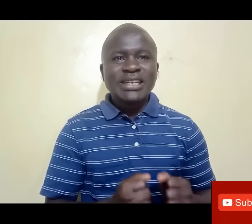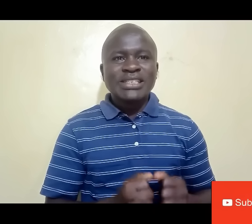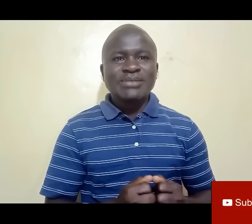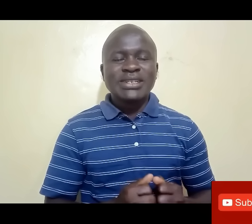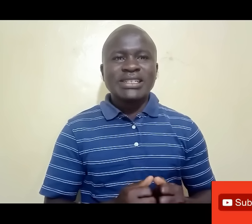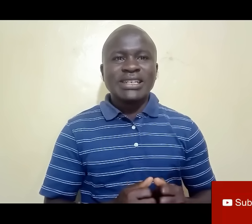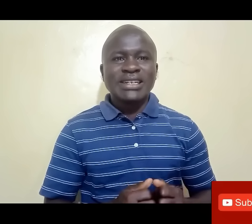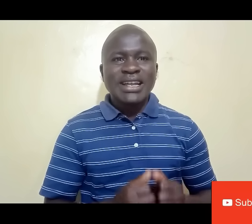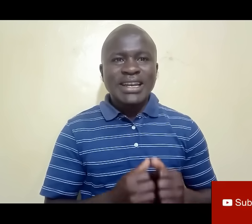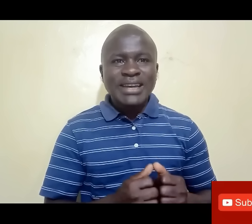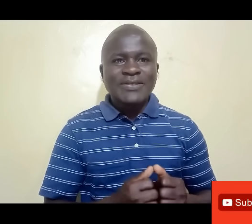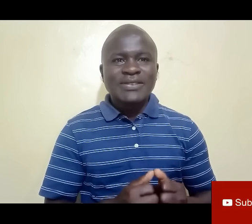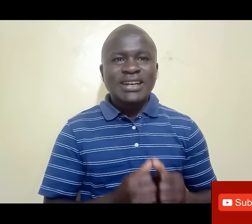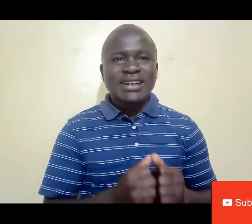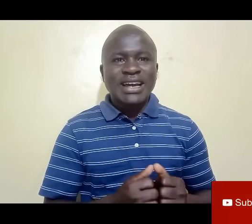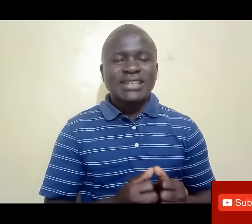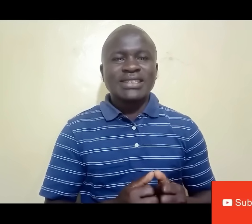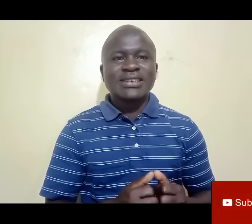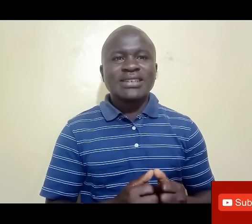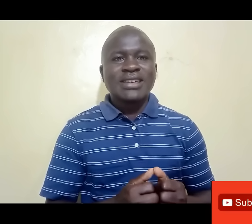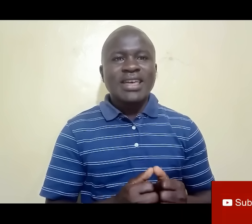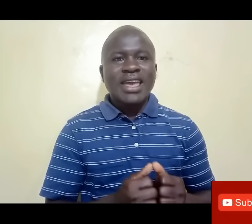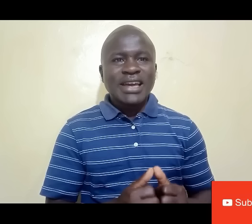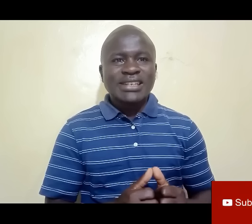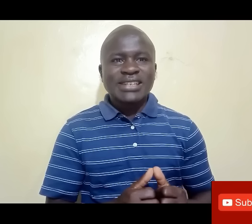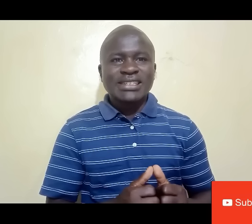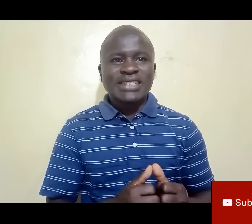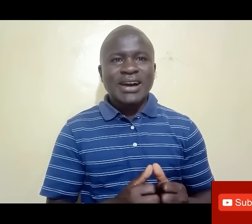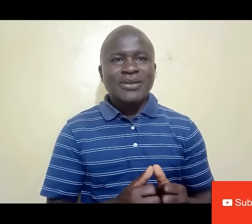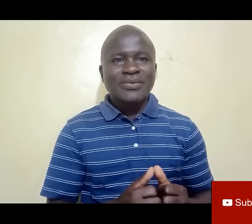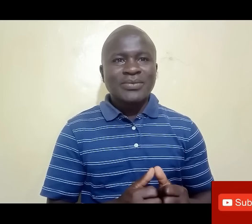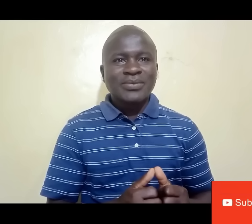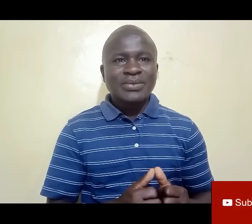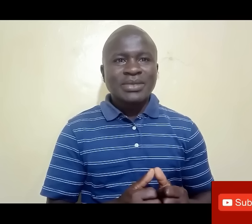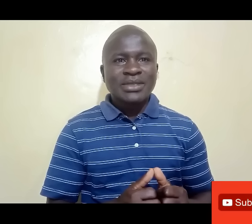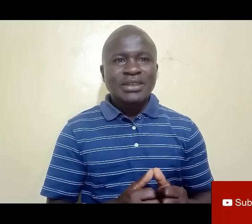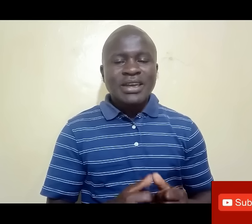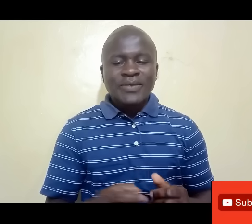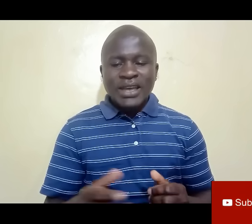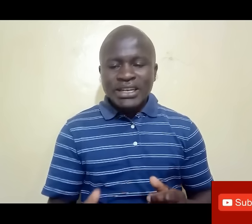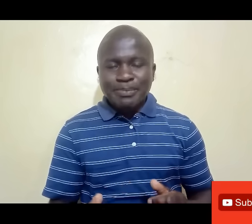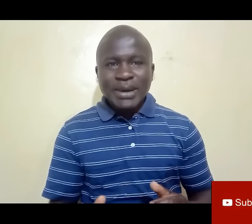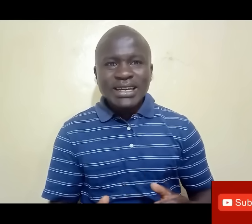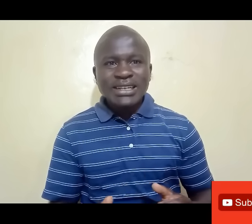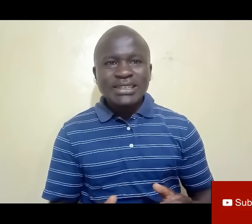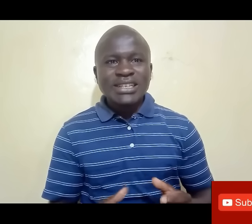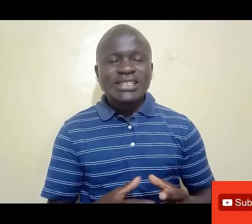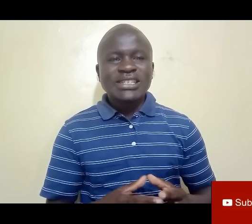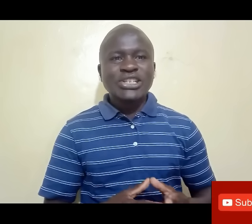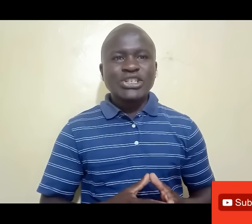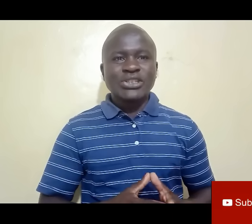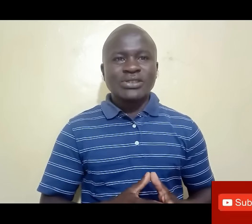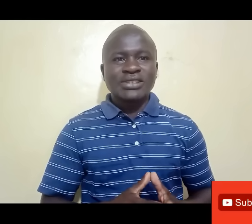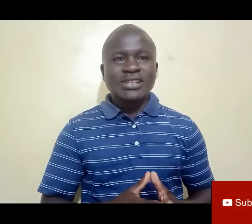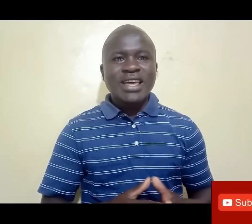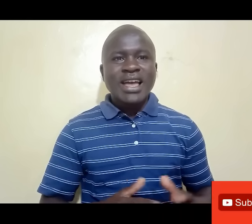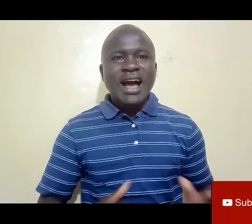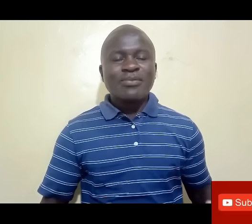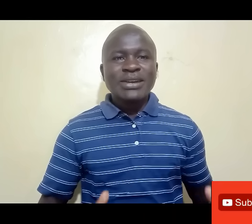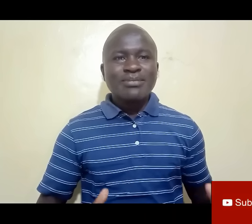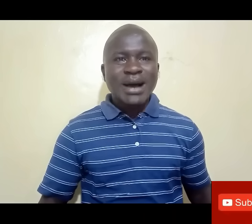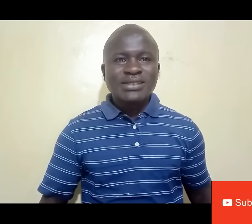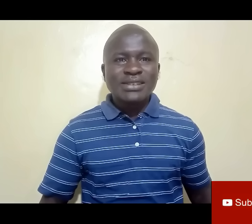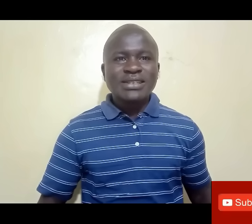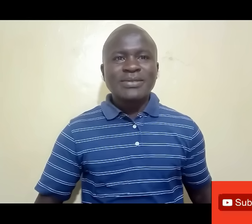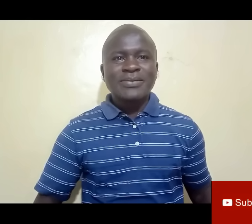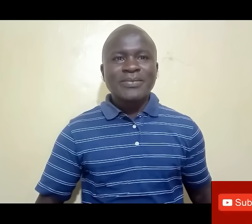being intimidated left, right, and center. The independent institutions have